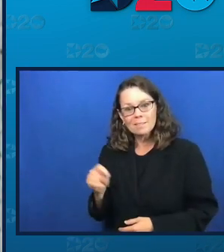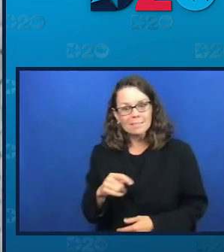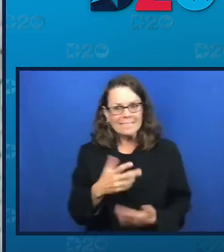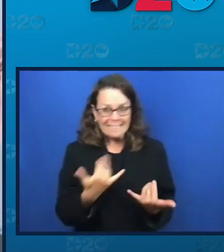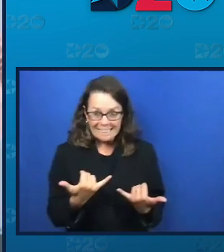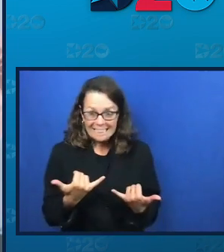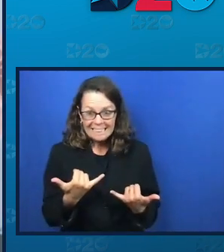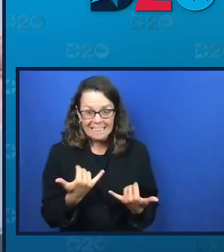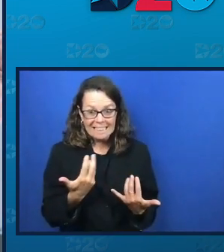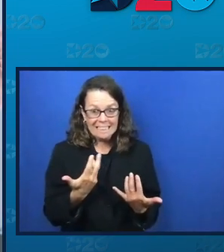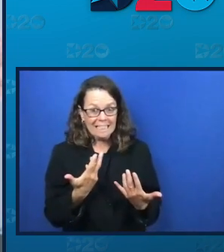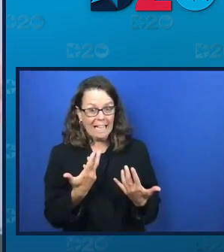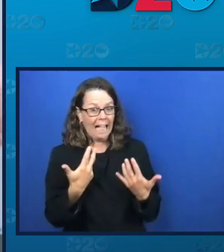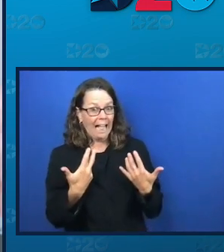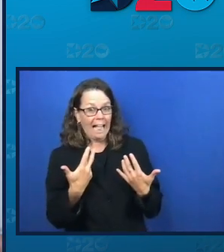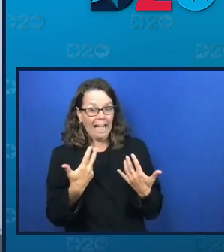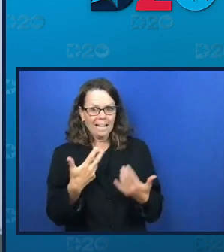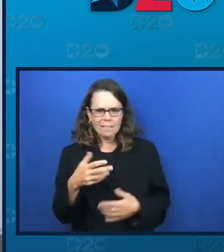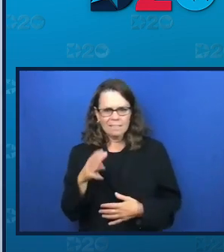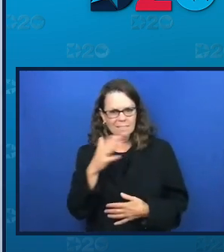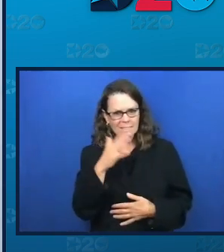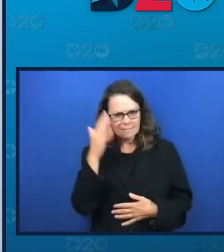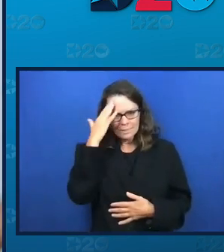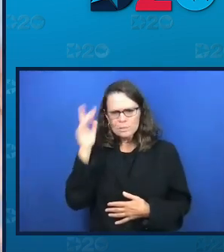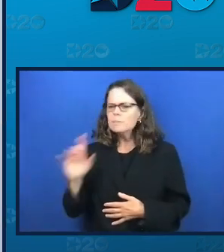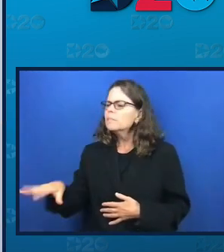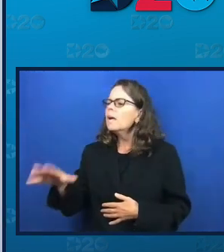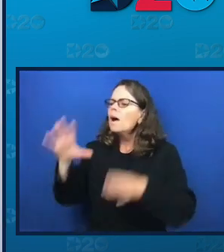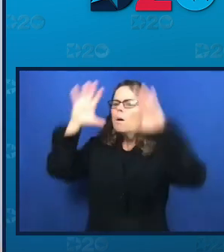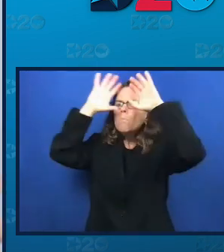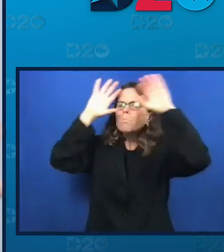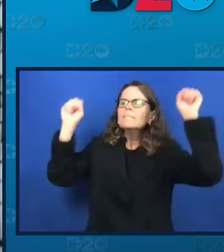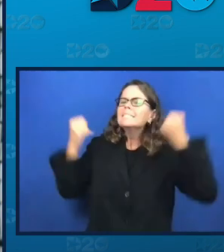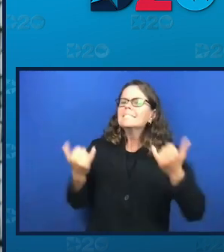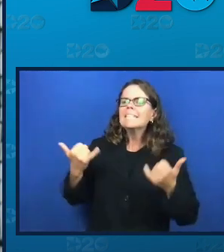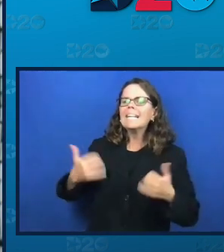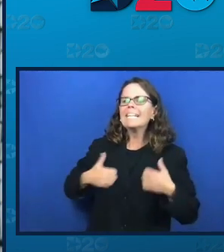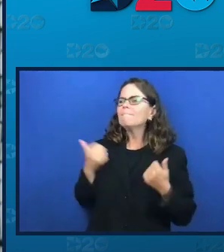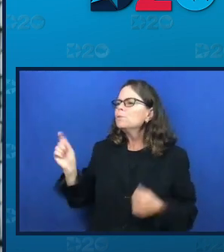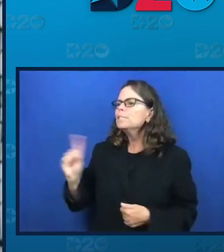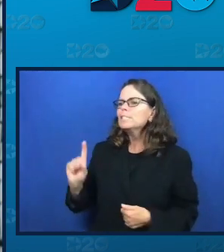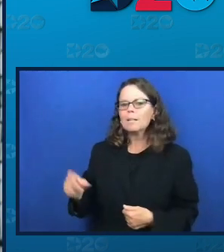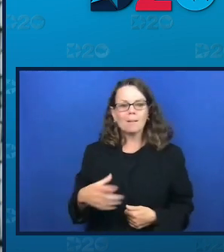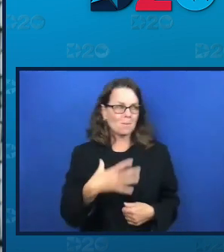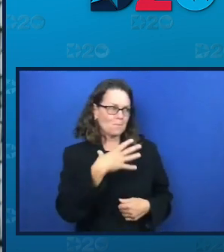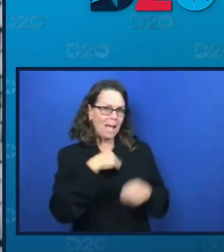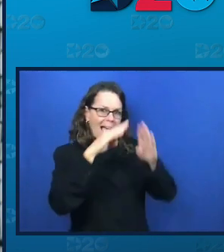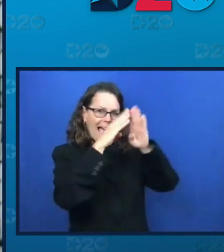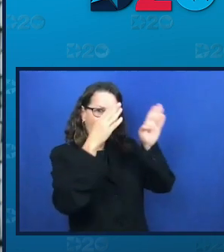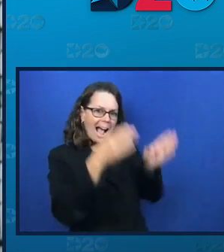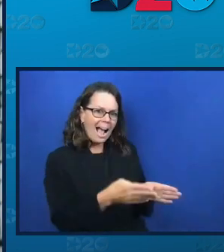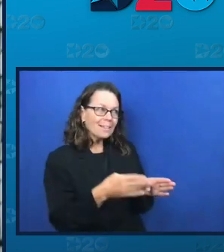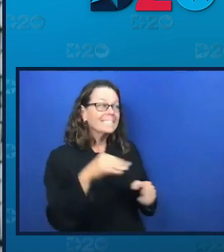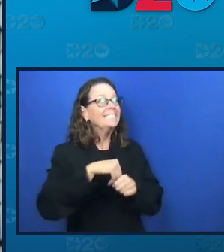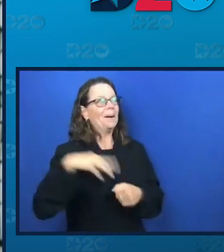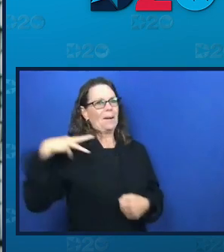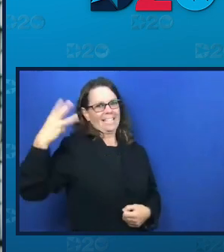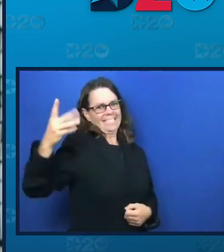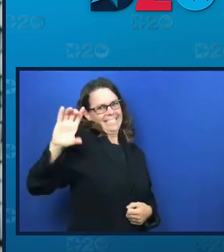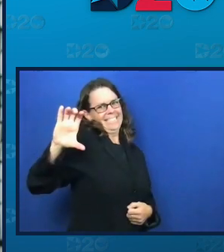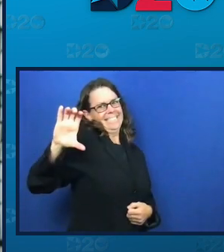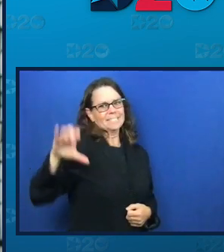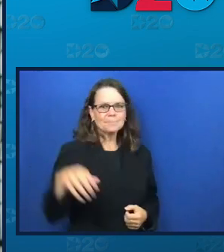president lives? In the White House, Washington, D.C. Do you know